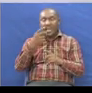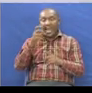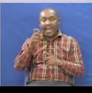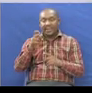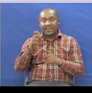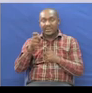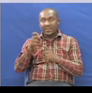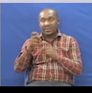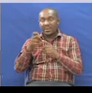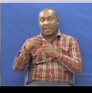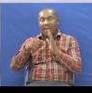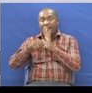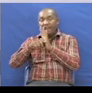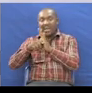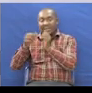Solution to this one.